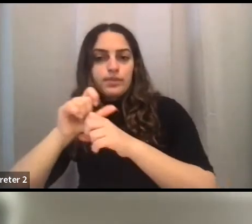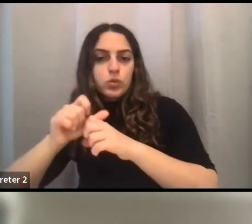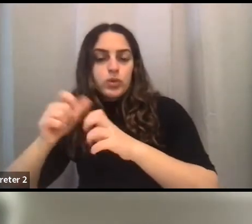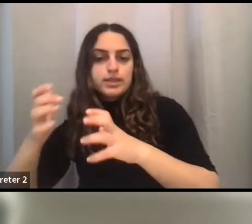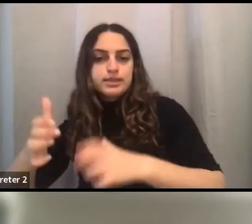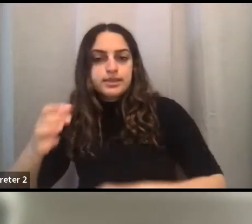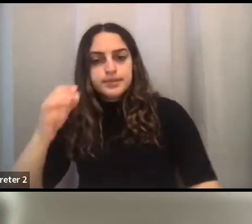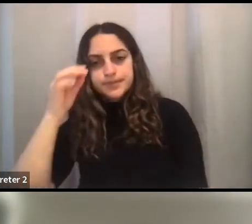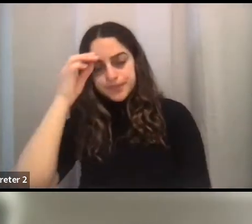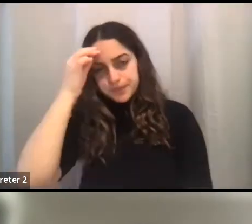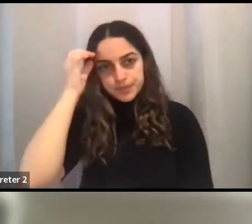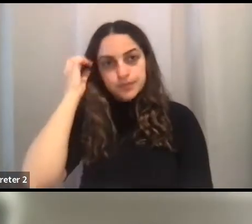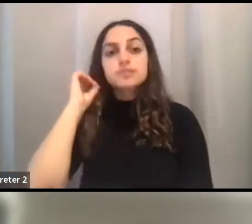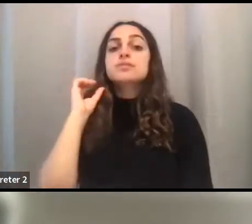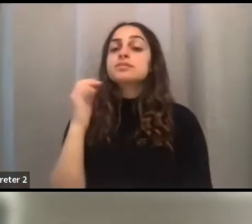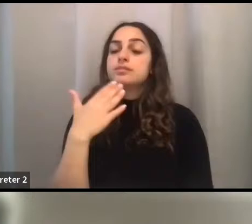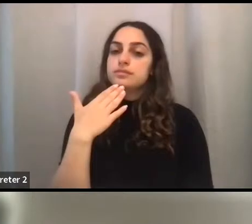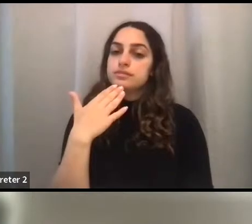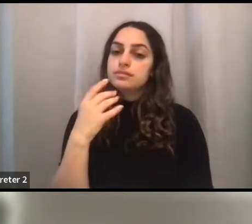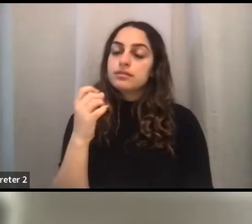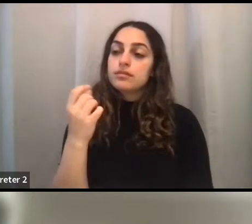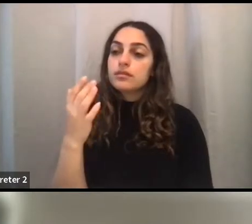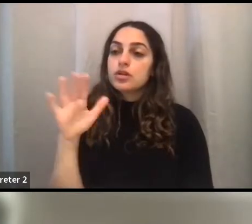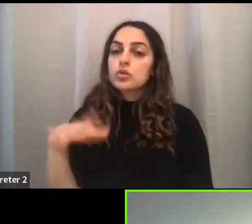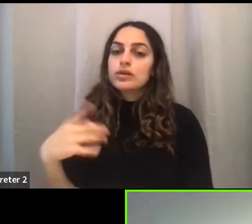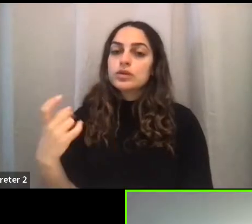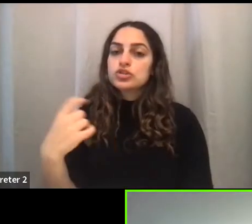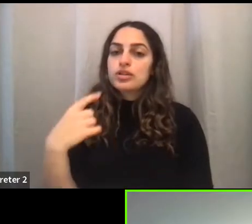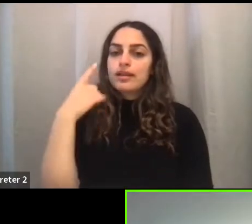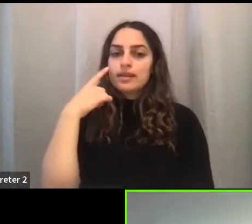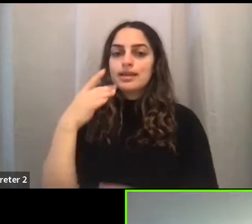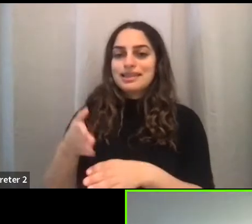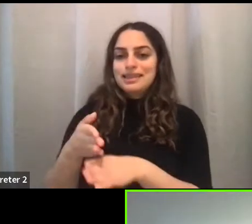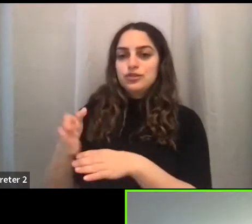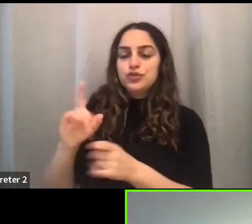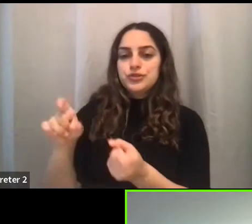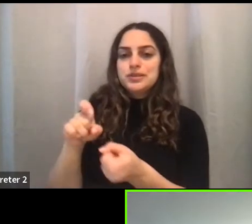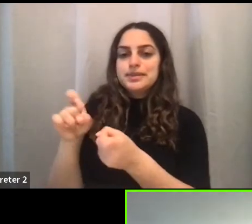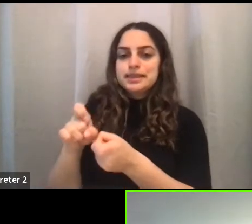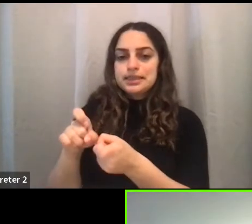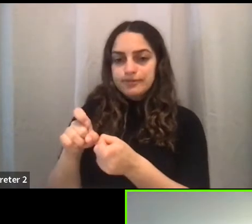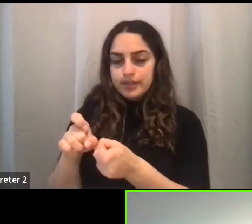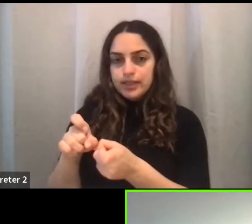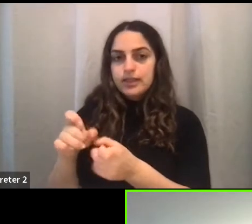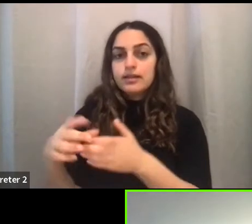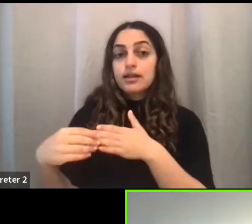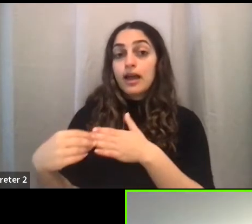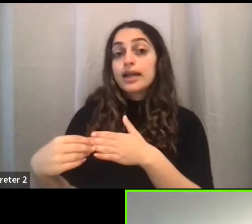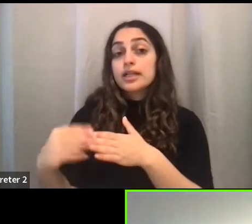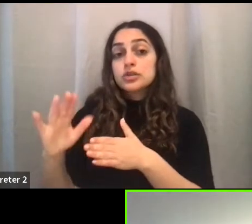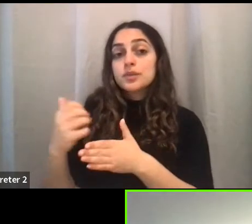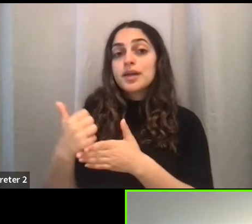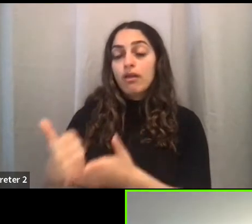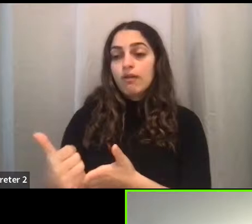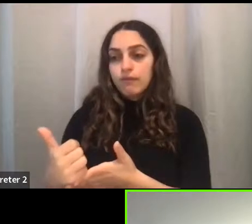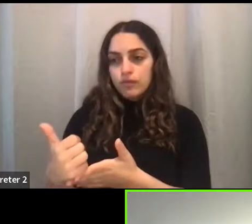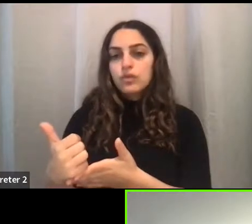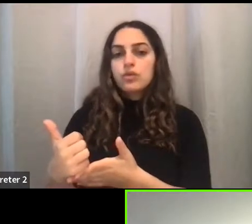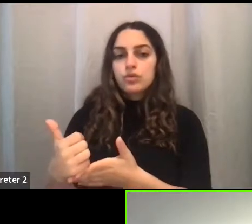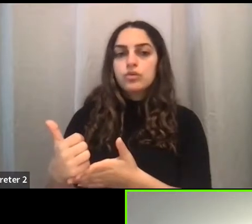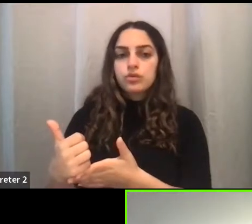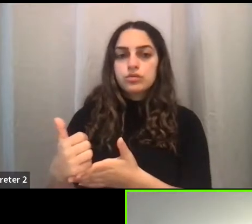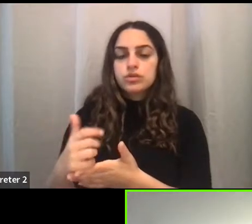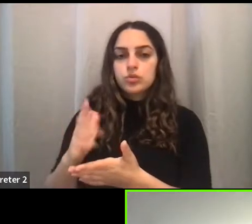i think uh it's a great question i think industry specific guidance um would be helpful um that would be